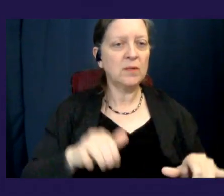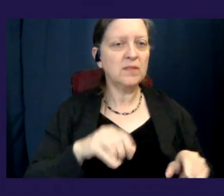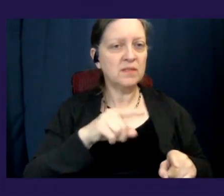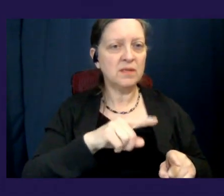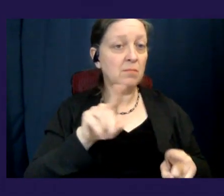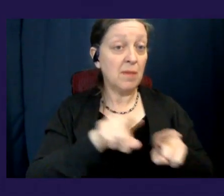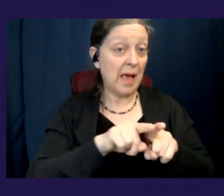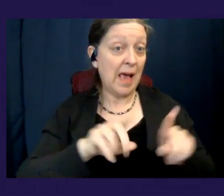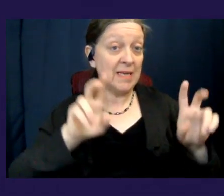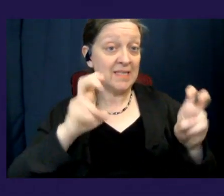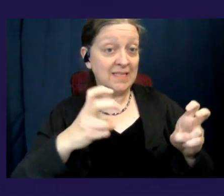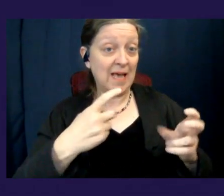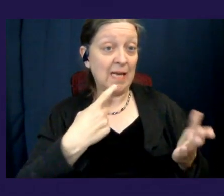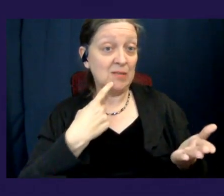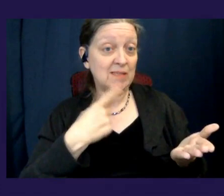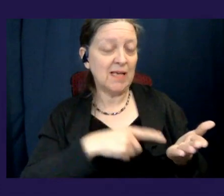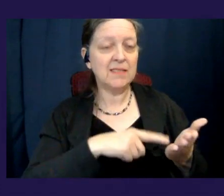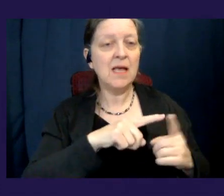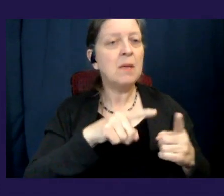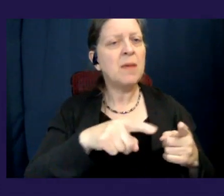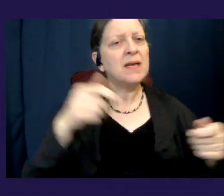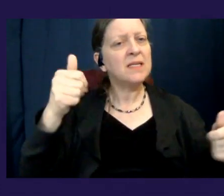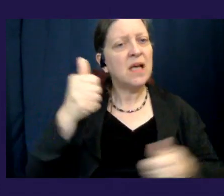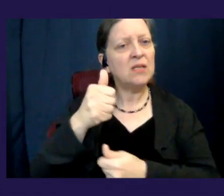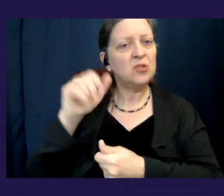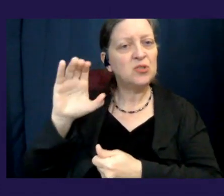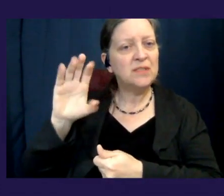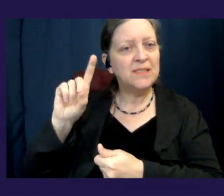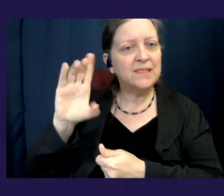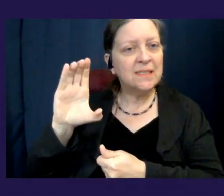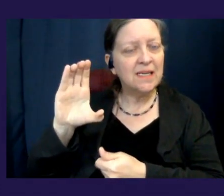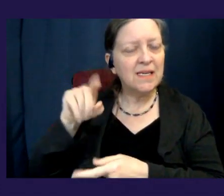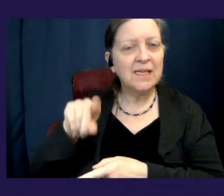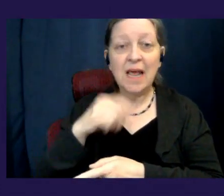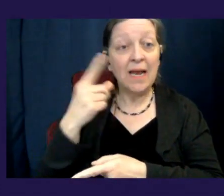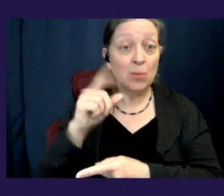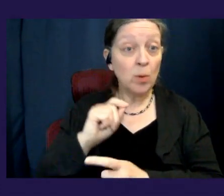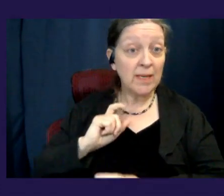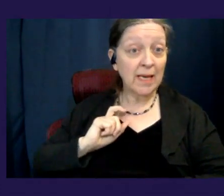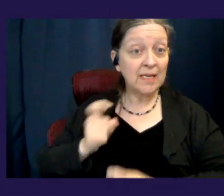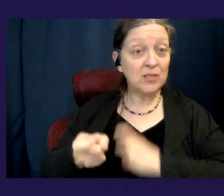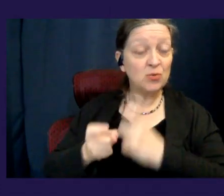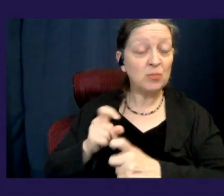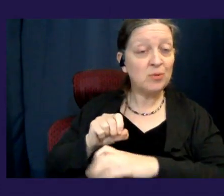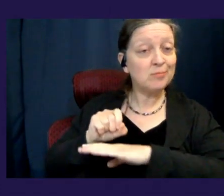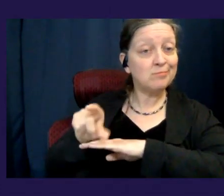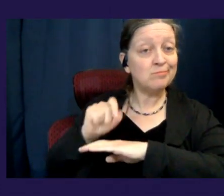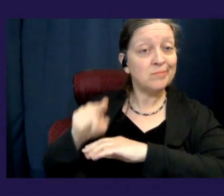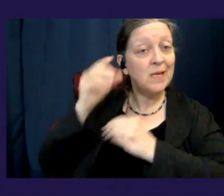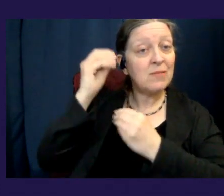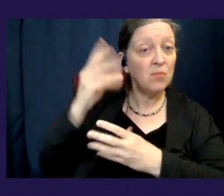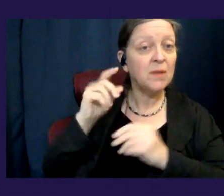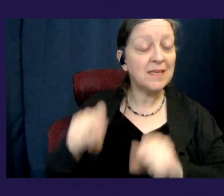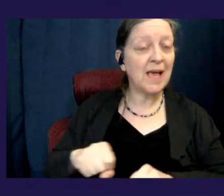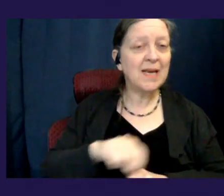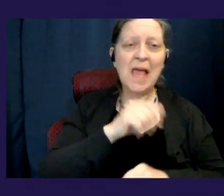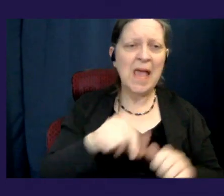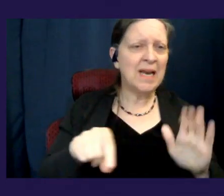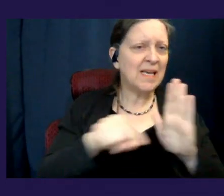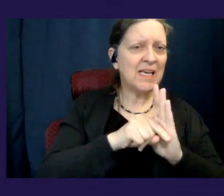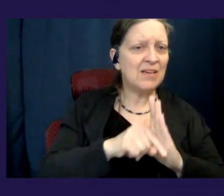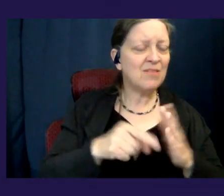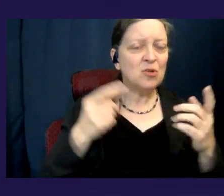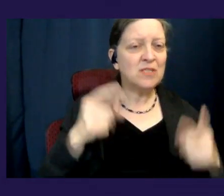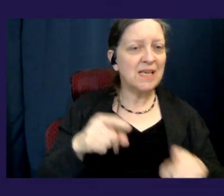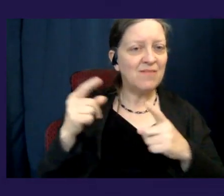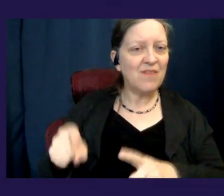but it's housed by the Centers for Disease Control, and anybody can contribute to it. They can contribute any adverse events to it. And the challenge about